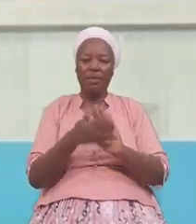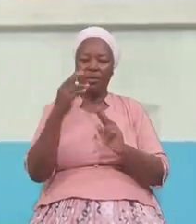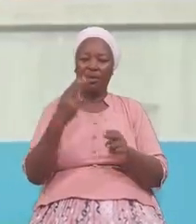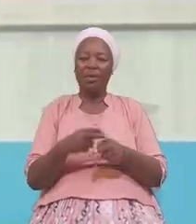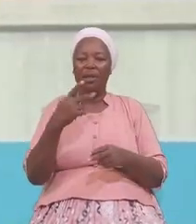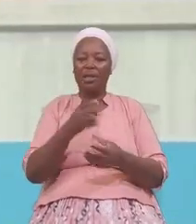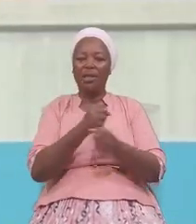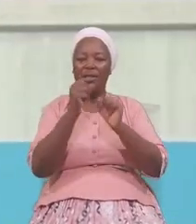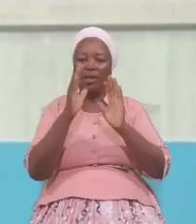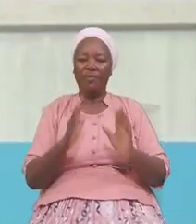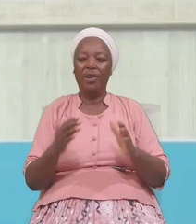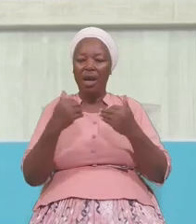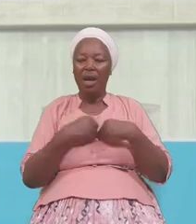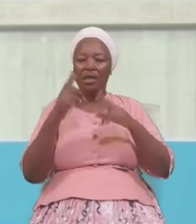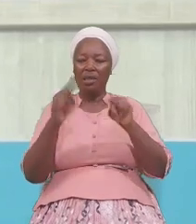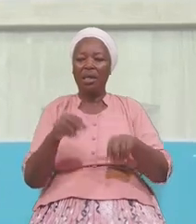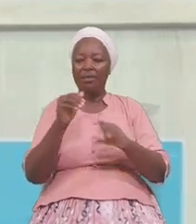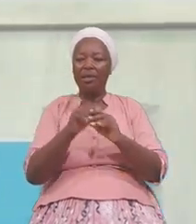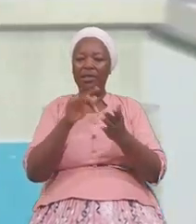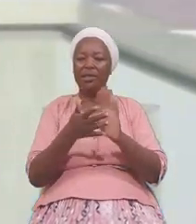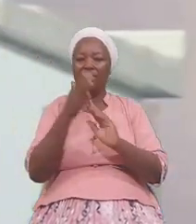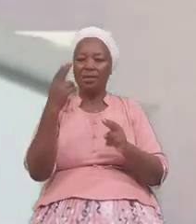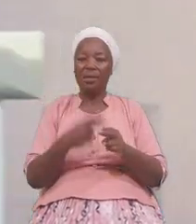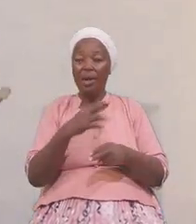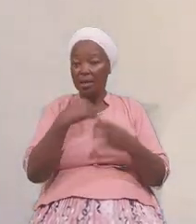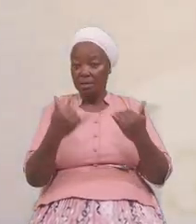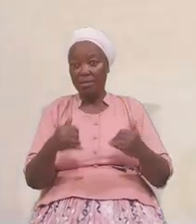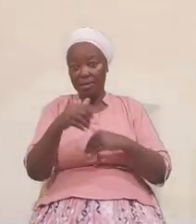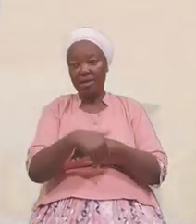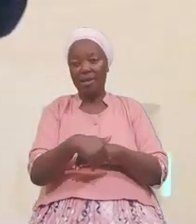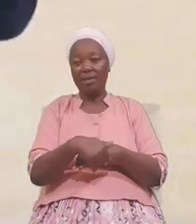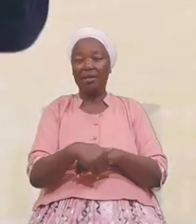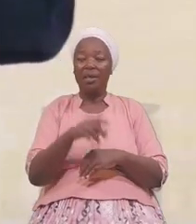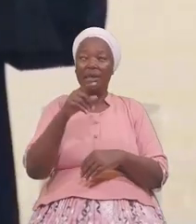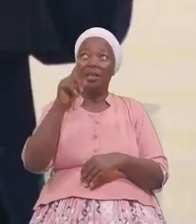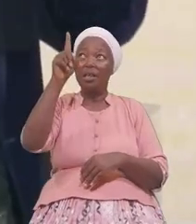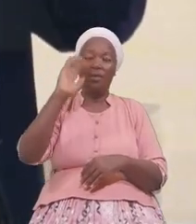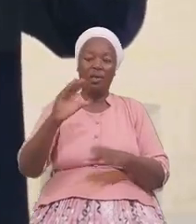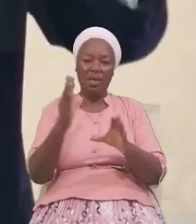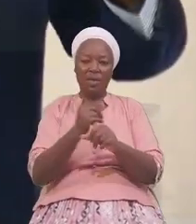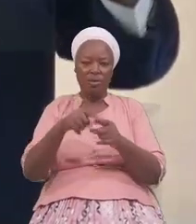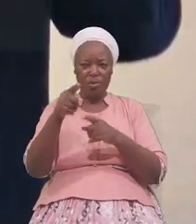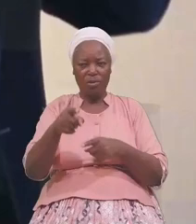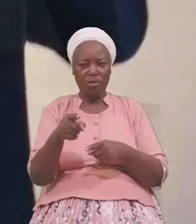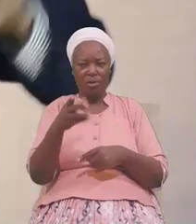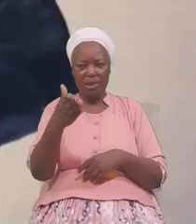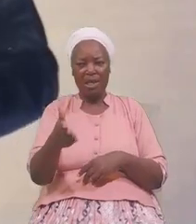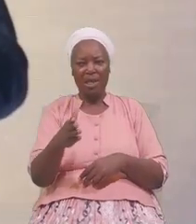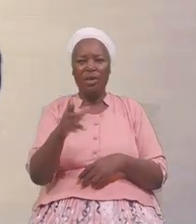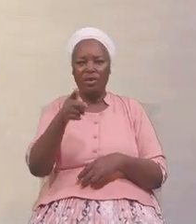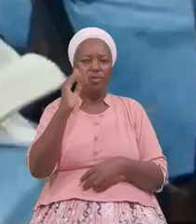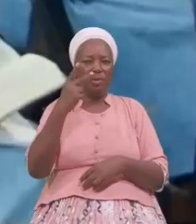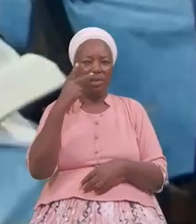The Savior has come. And tonight, he'll get your place there. He will save